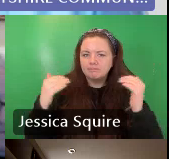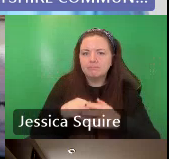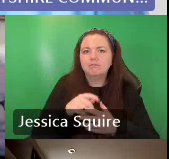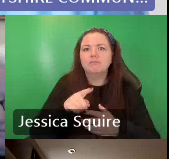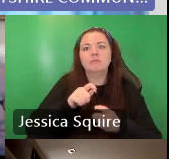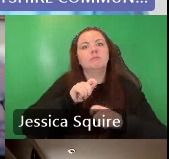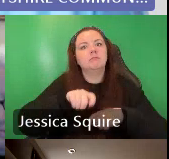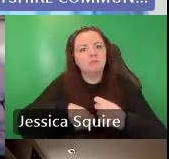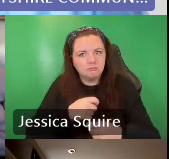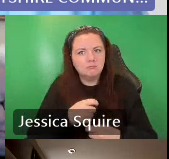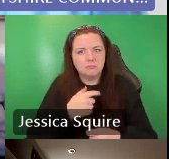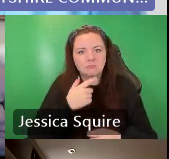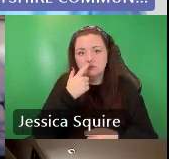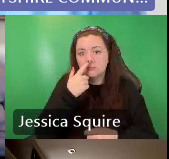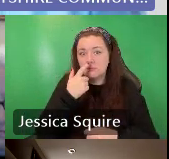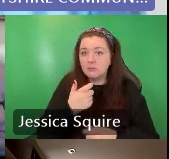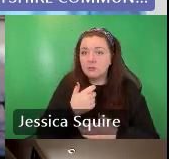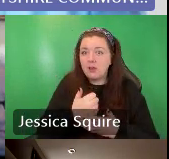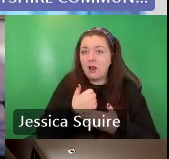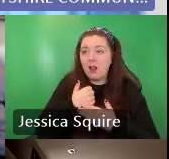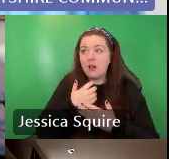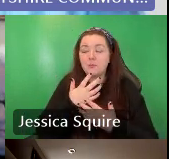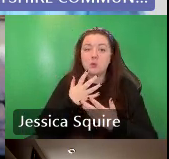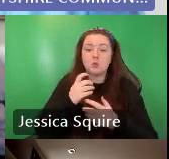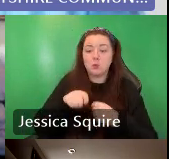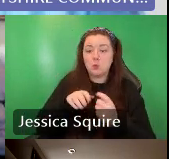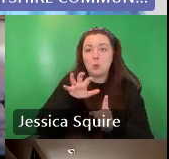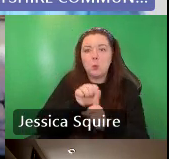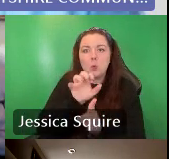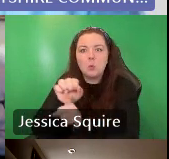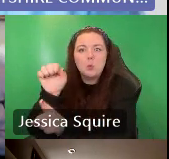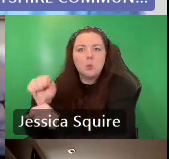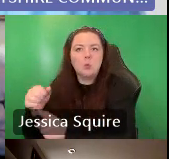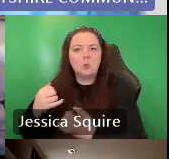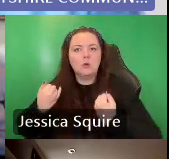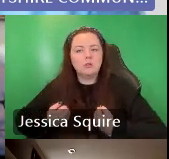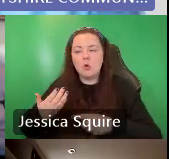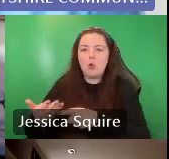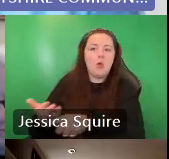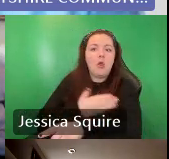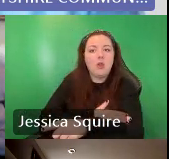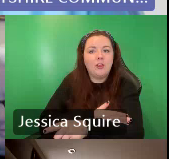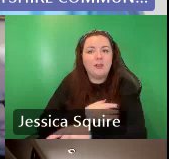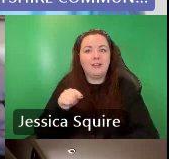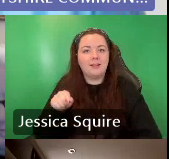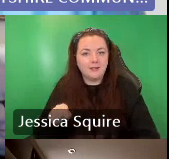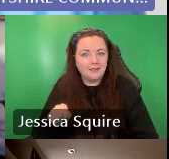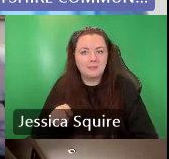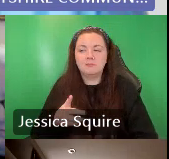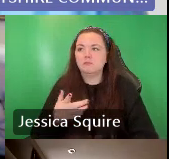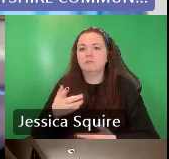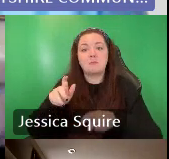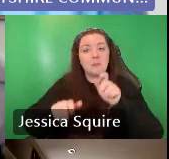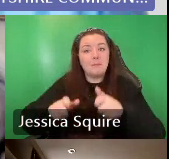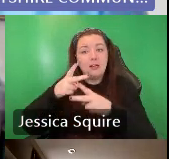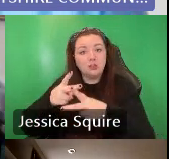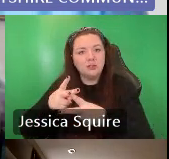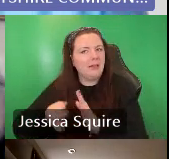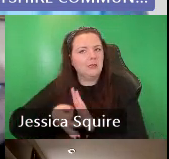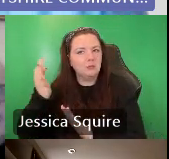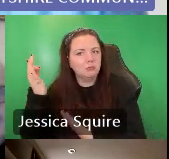reach into some of the areas that Chris was talking around, diagnosing illness early. That can help us with some prevention, improvements in patient care, and less administration